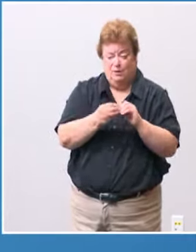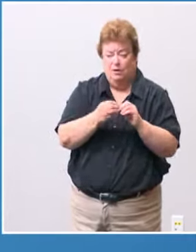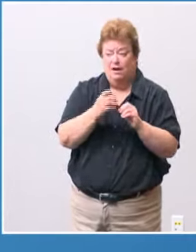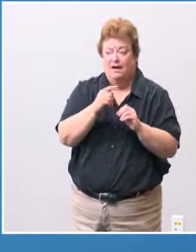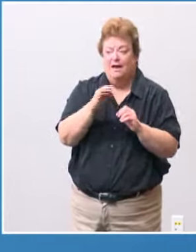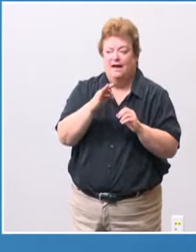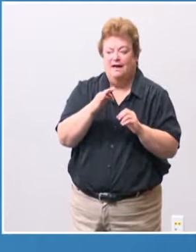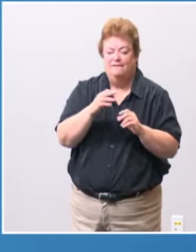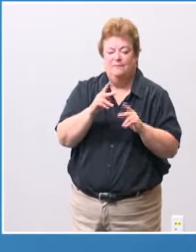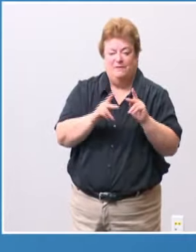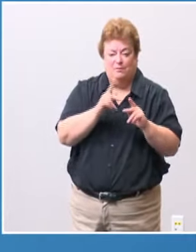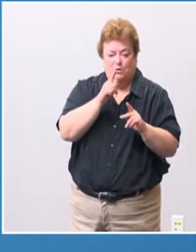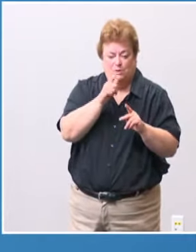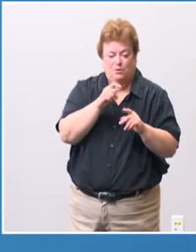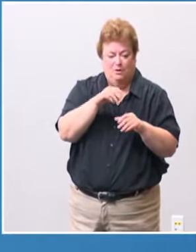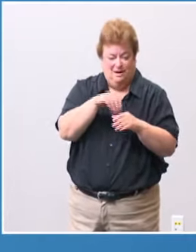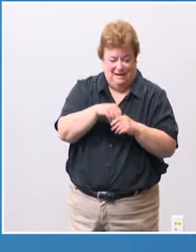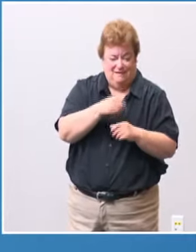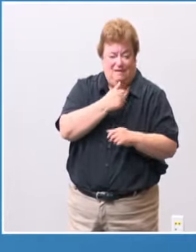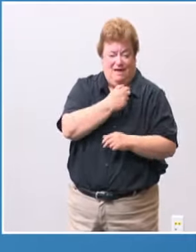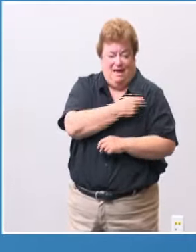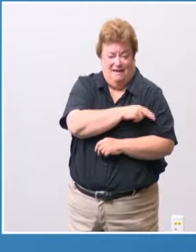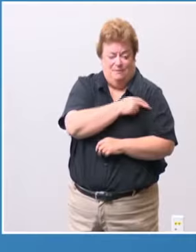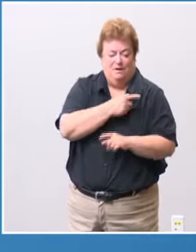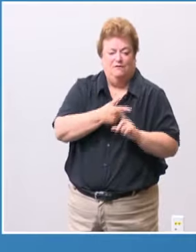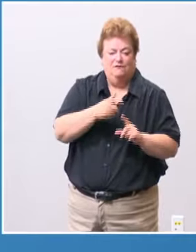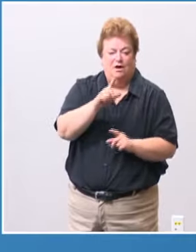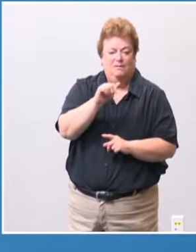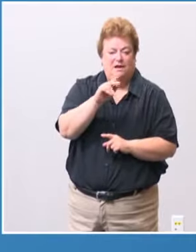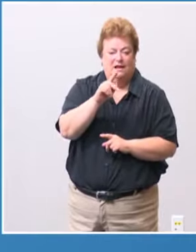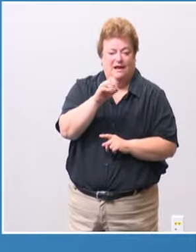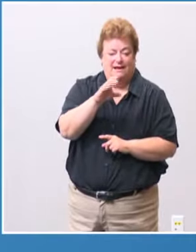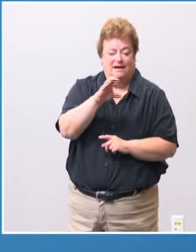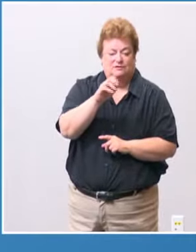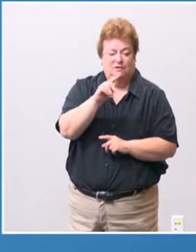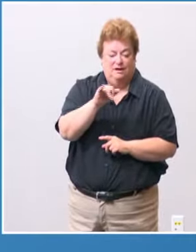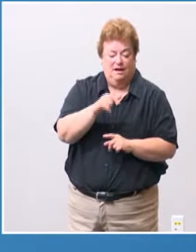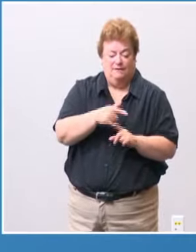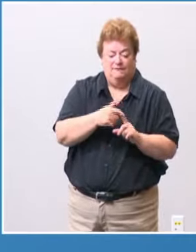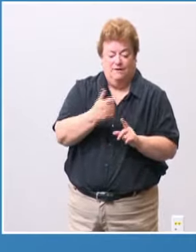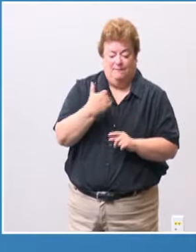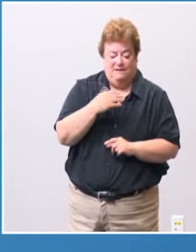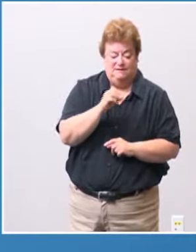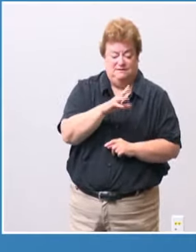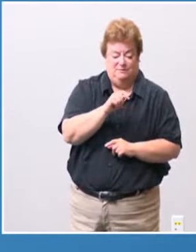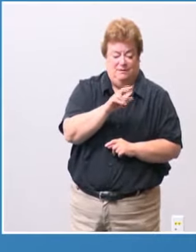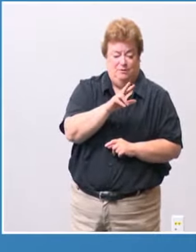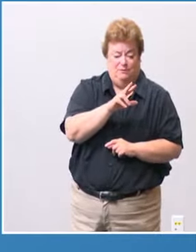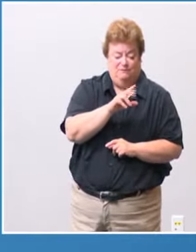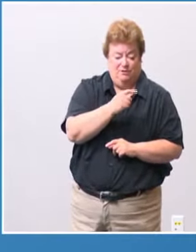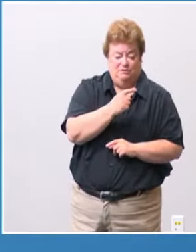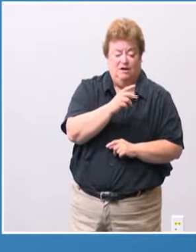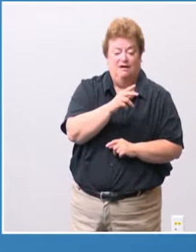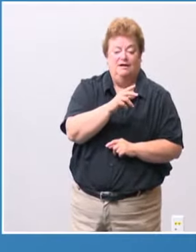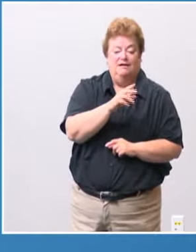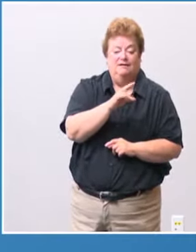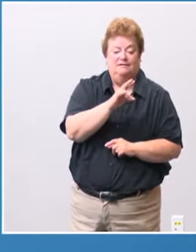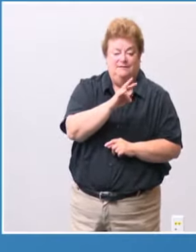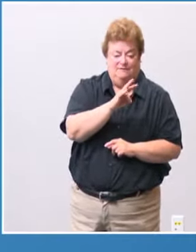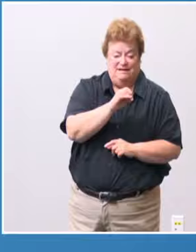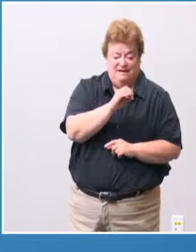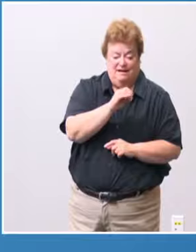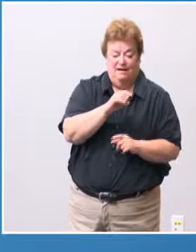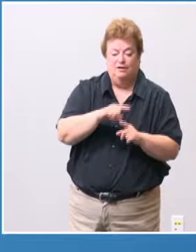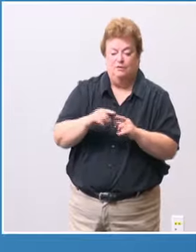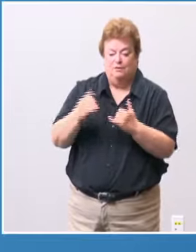County residents hospitalized with COVID from a daily average of 70 on September 1st to 50 by the end of the month